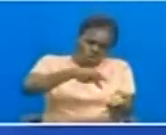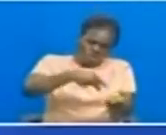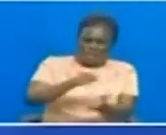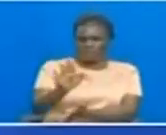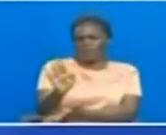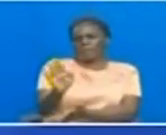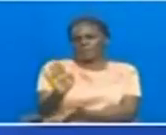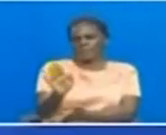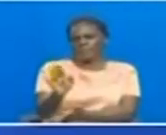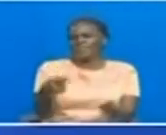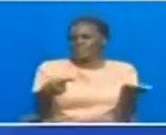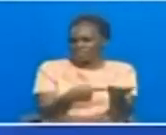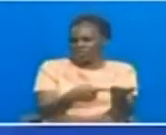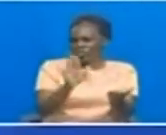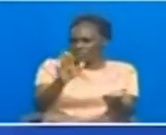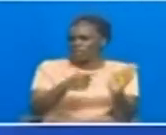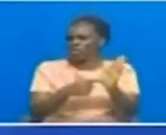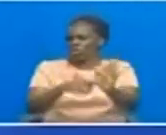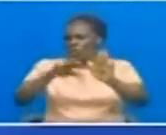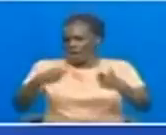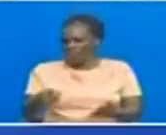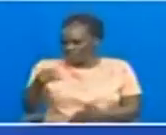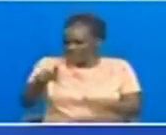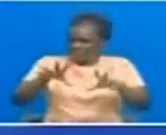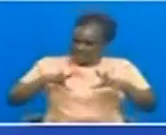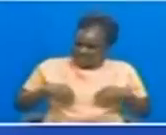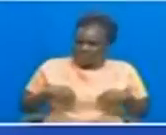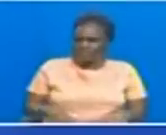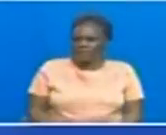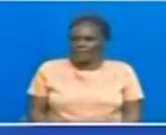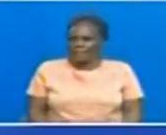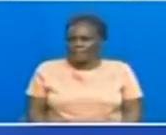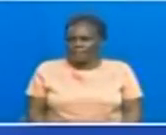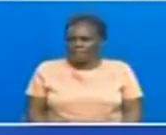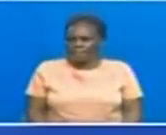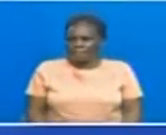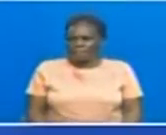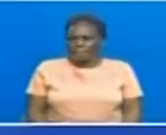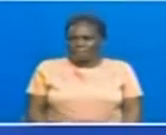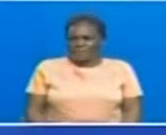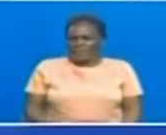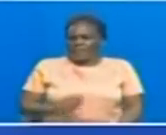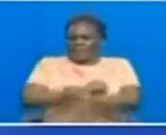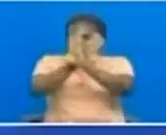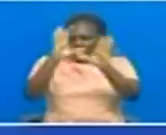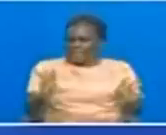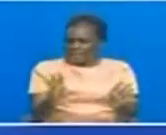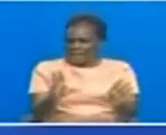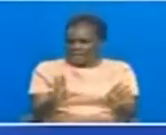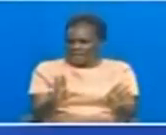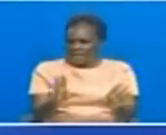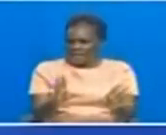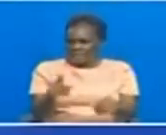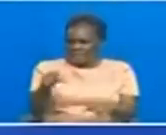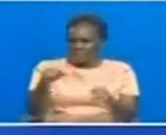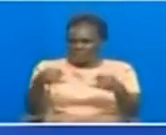know, innovation, technology, new system, so that they can actually say yes? One thing that is very clear from their point of view, they are